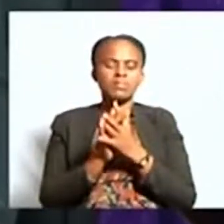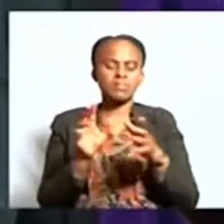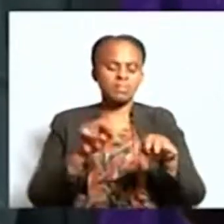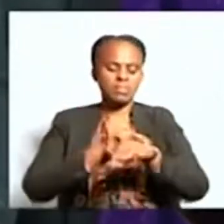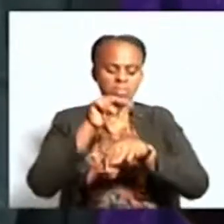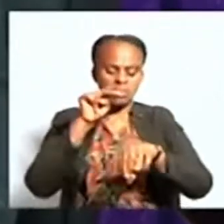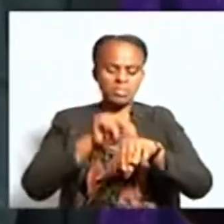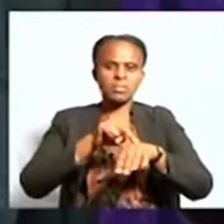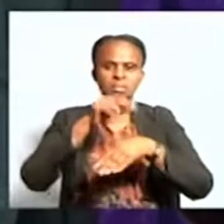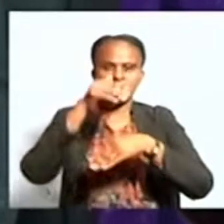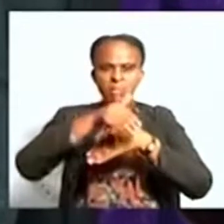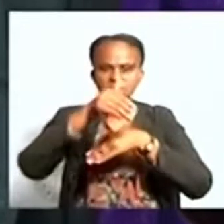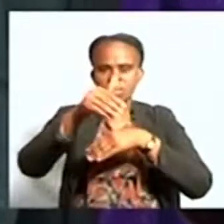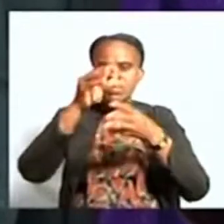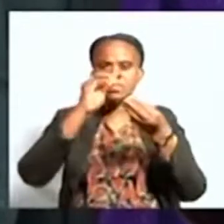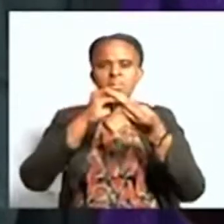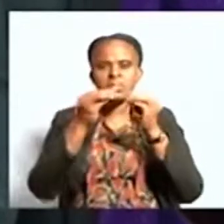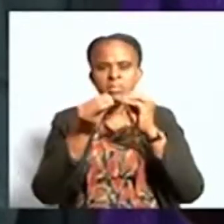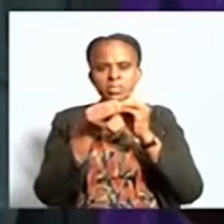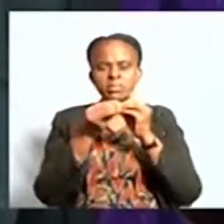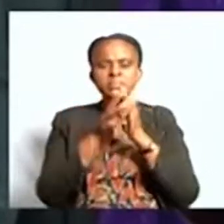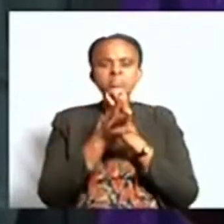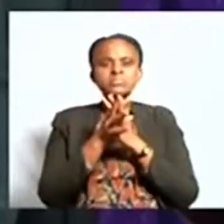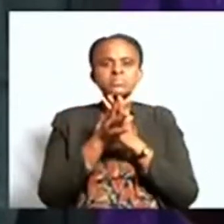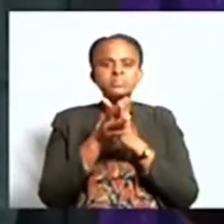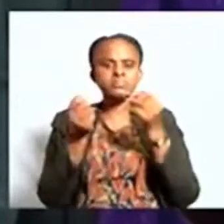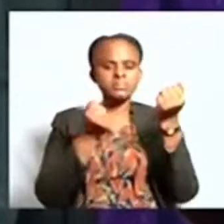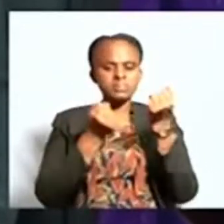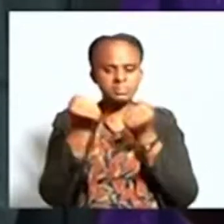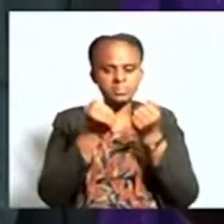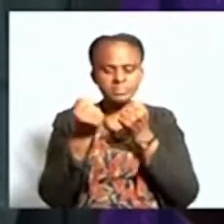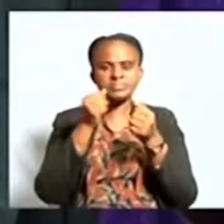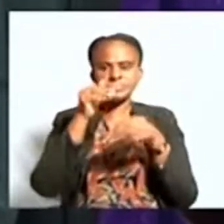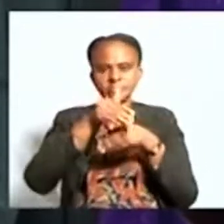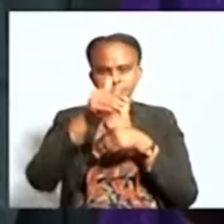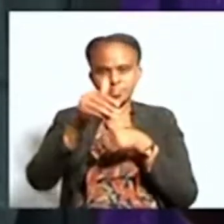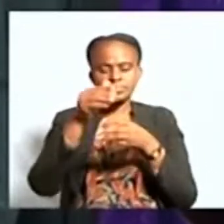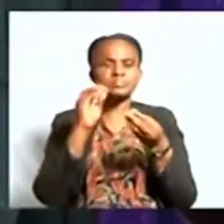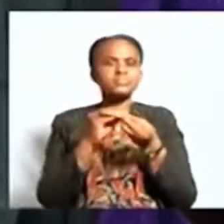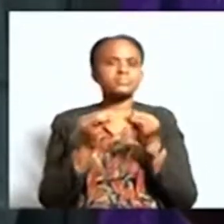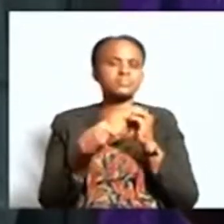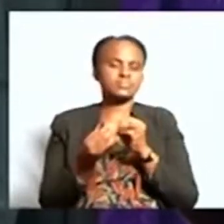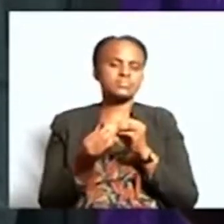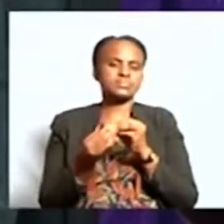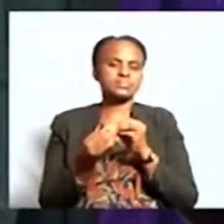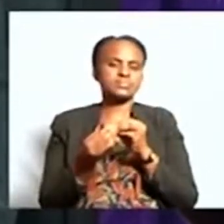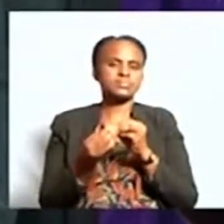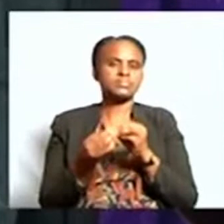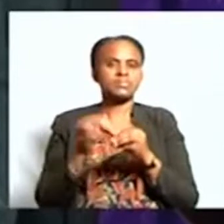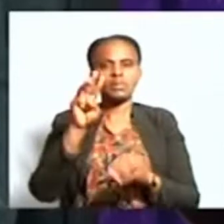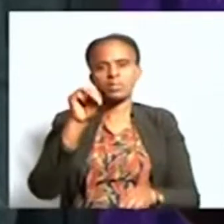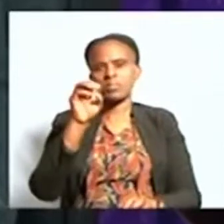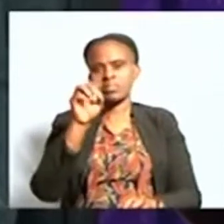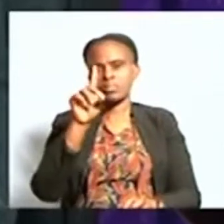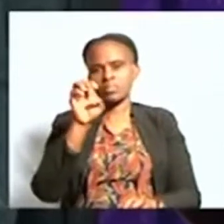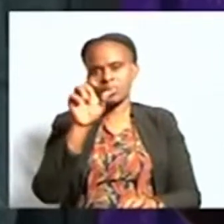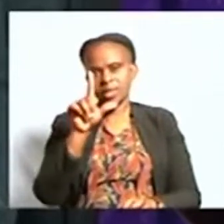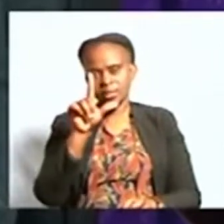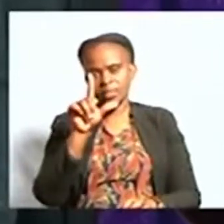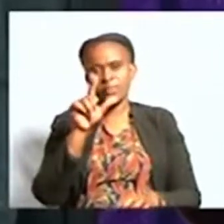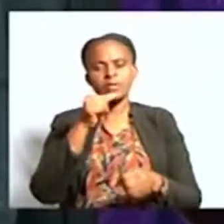national registration number, motor vehicle registration number, model,